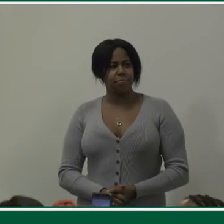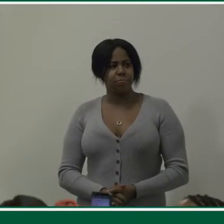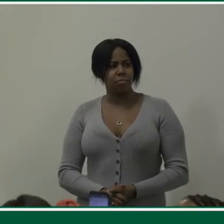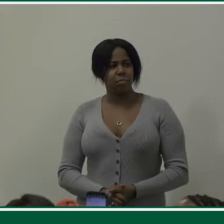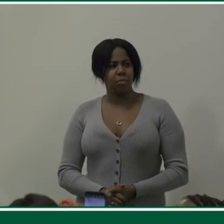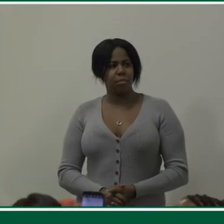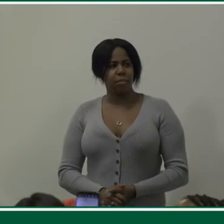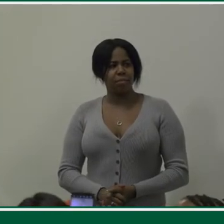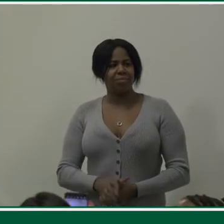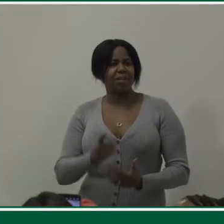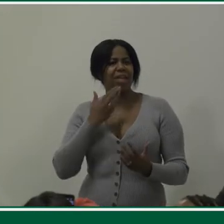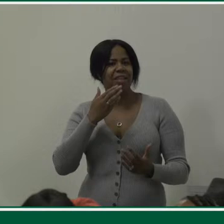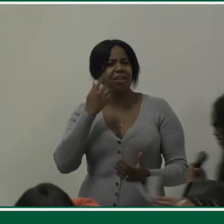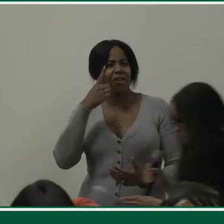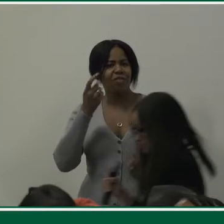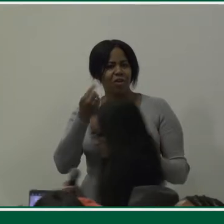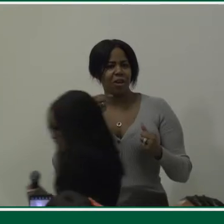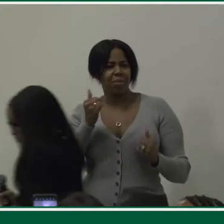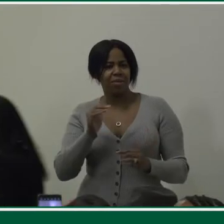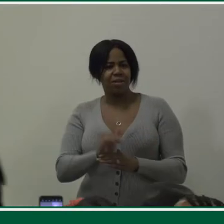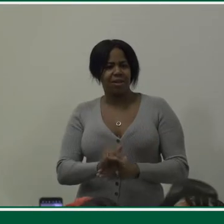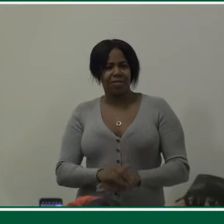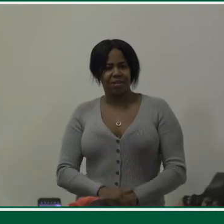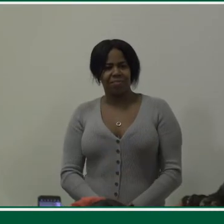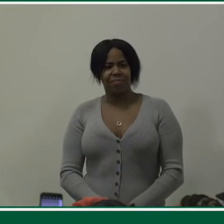And thank you for being here with us this evening.